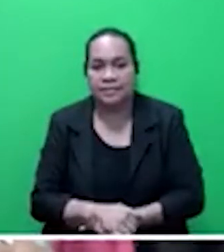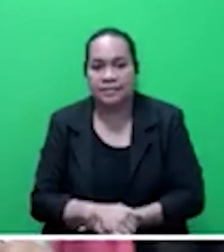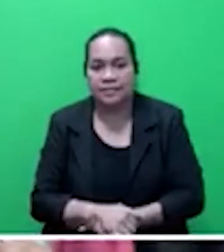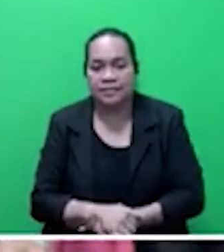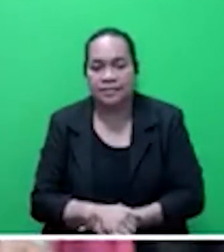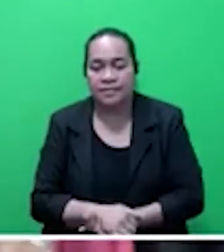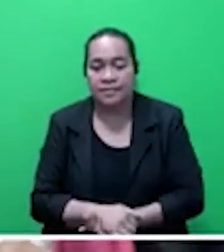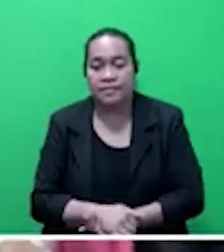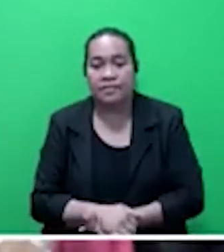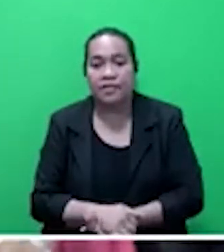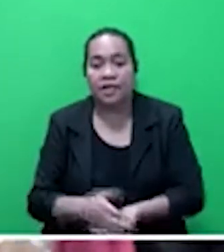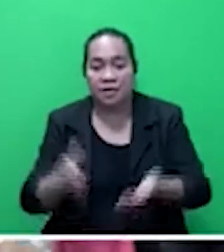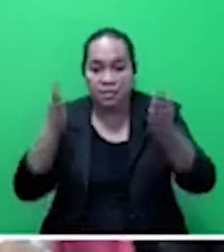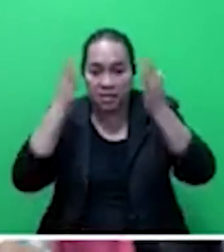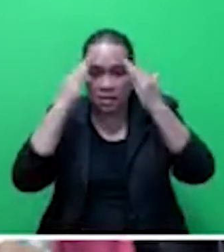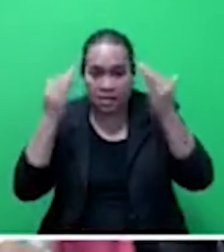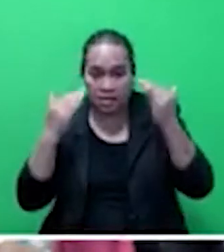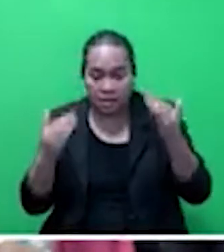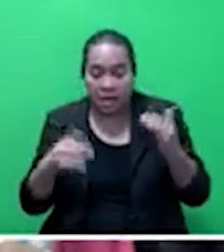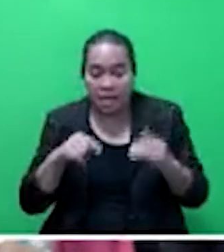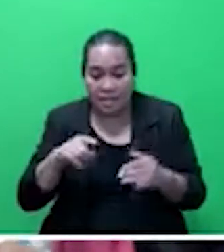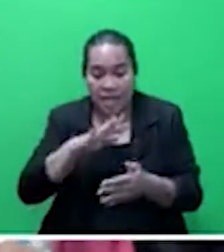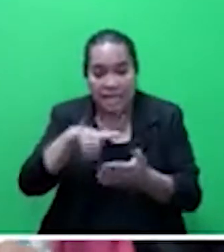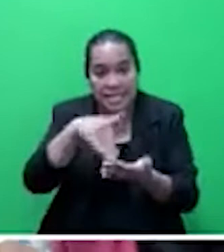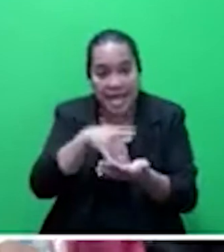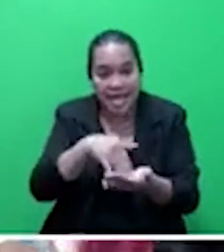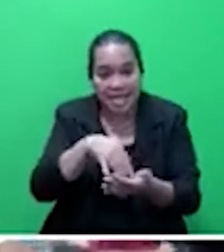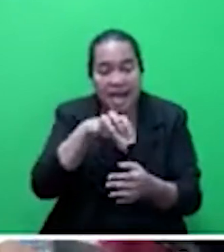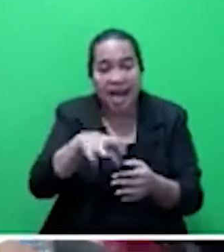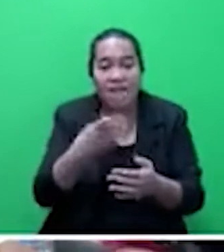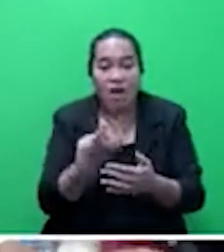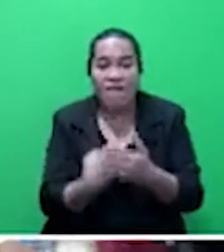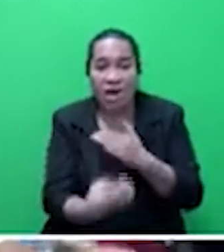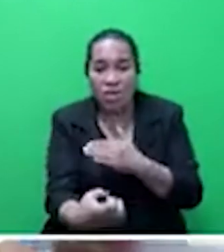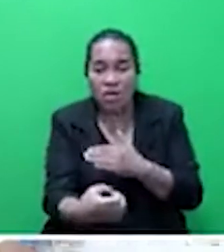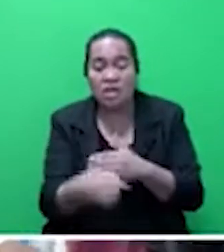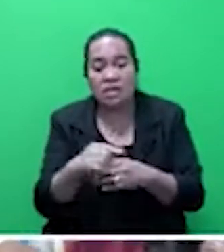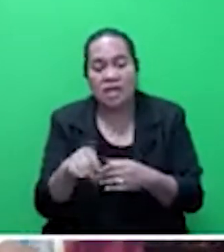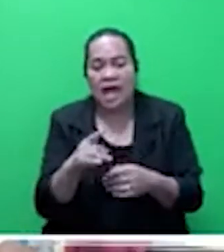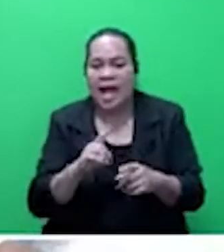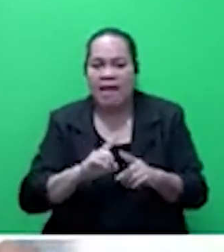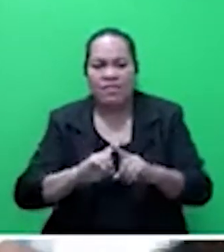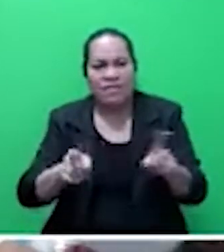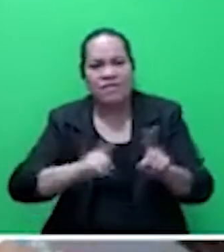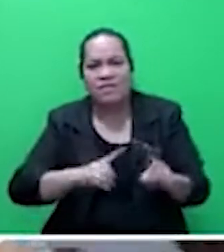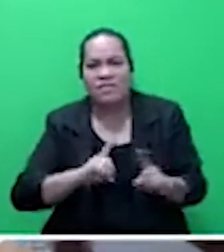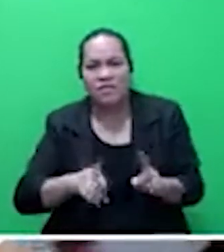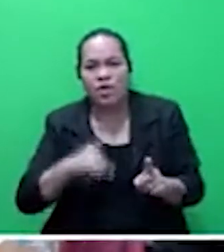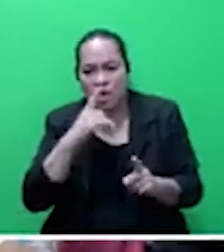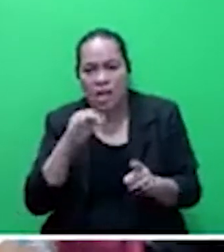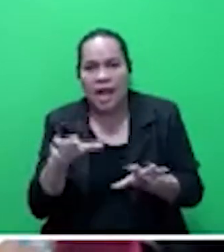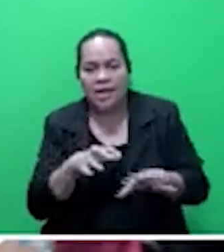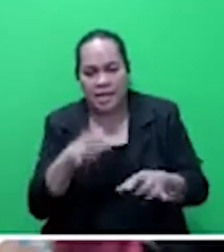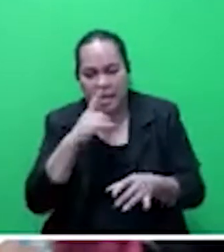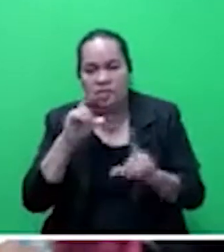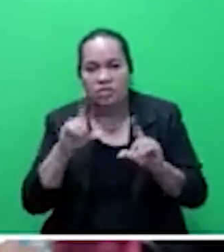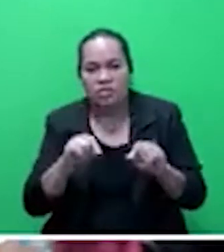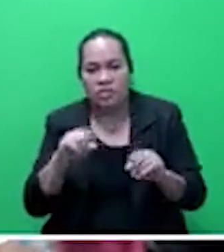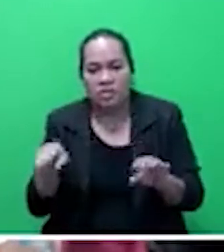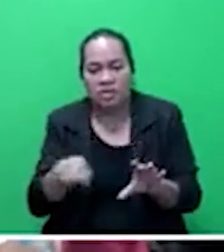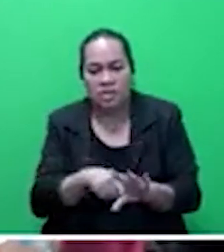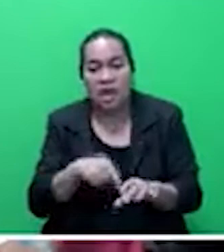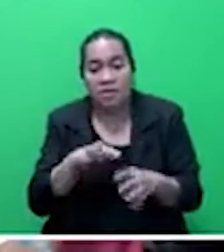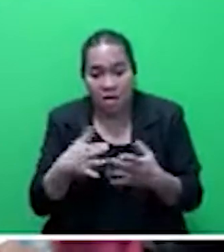Mr. Speaker said, these evacuation centers are multi-purpose in nature and during peacetime will serve as